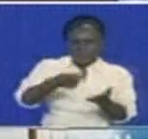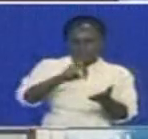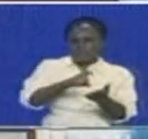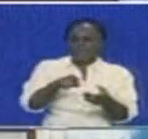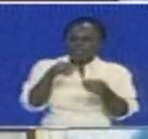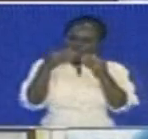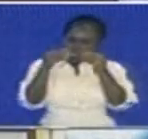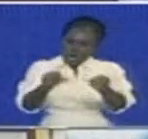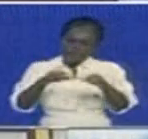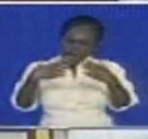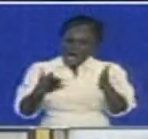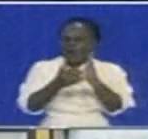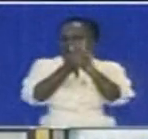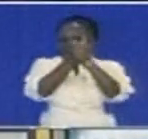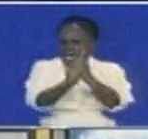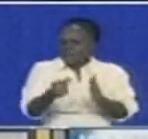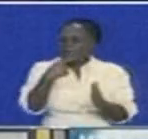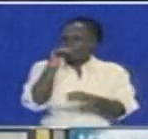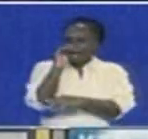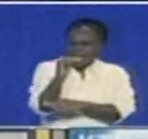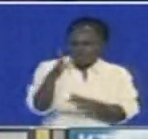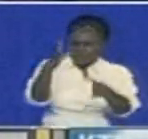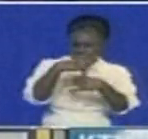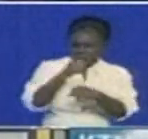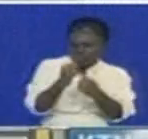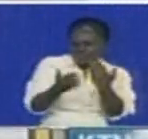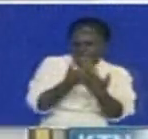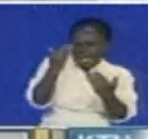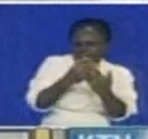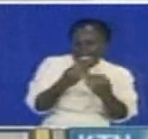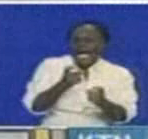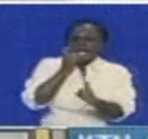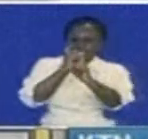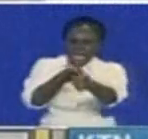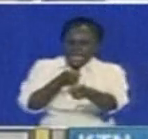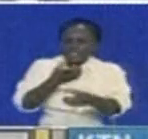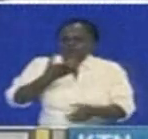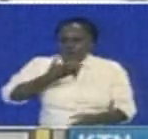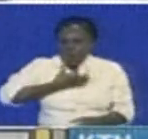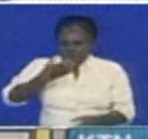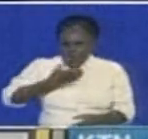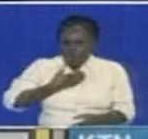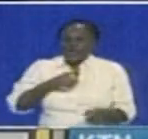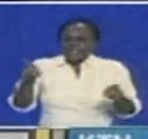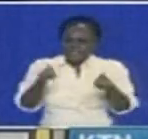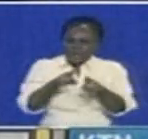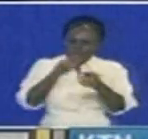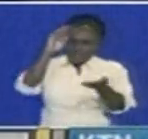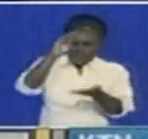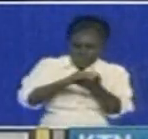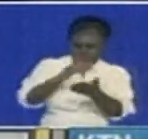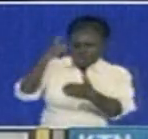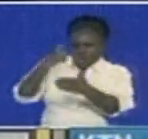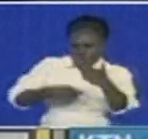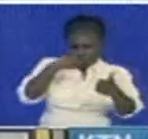solve this, the experts are urging firms to nurture and develop their own talent, not only to reduce the skills gap, but also to reduce the cost that